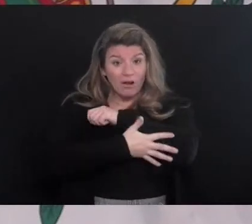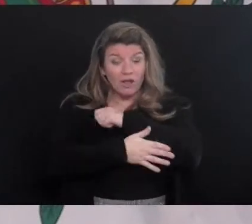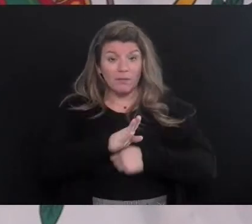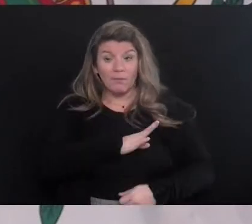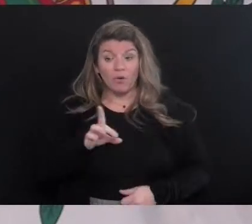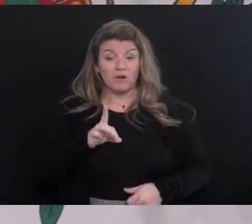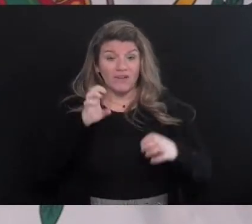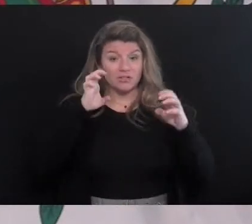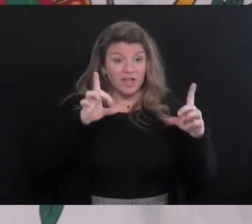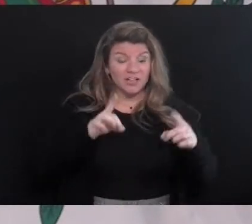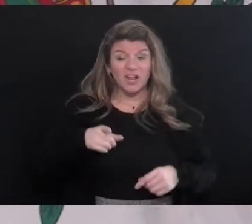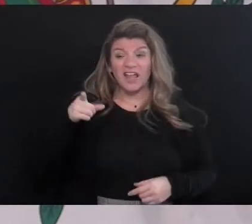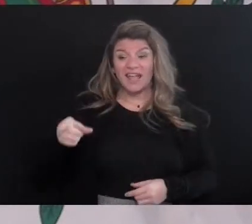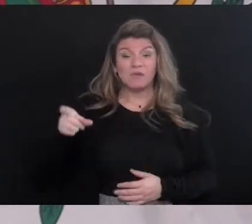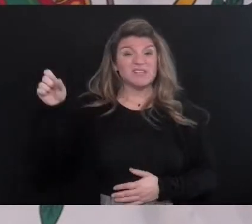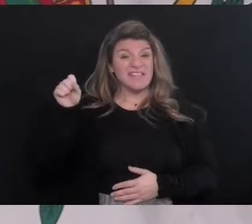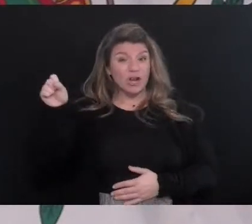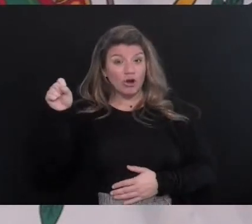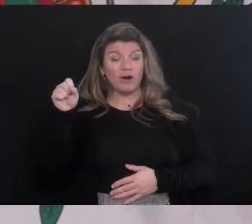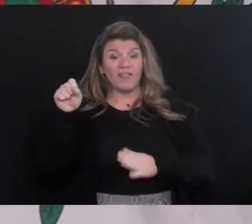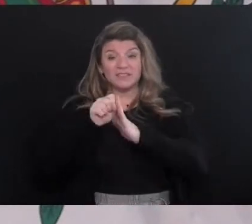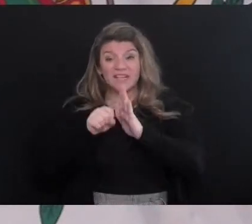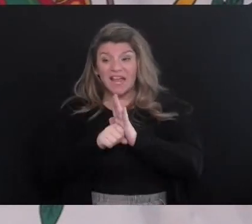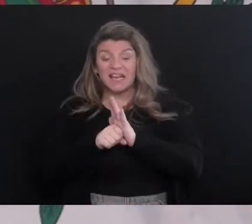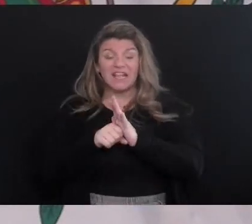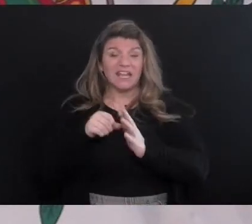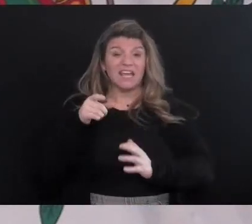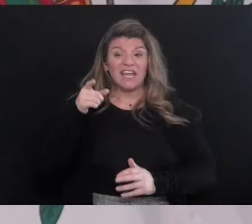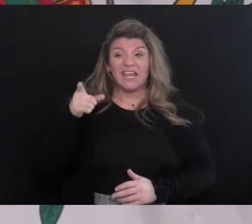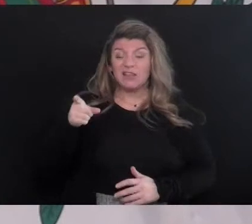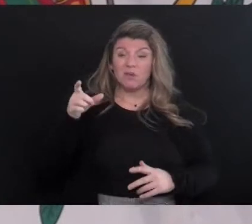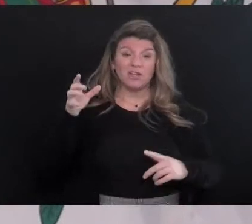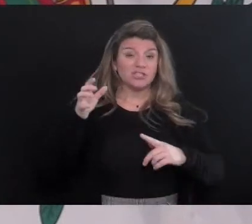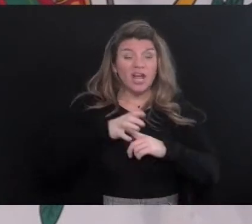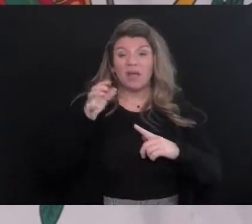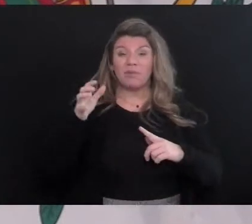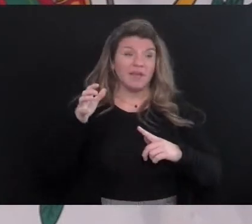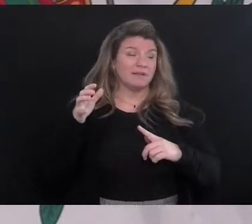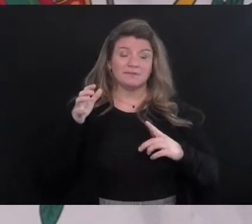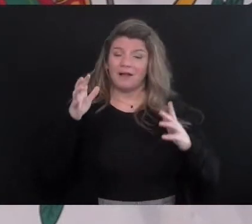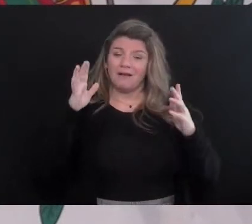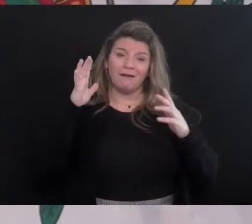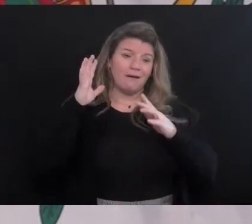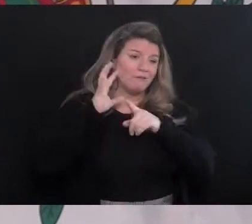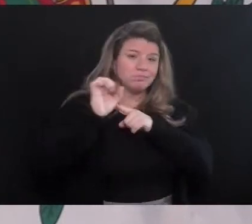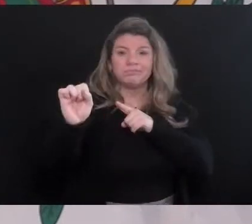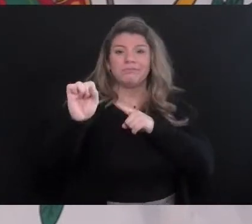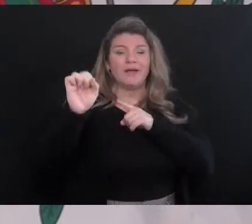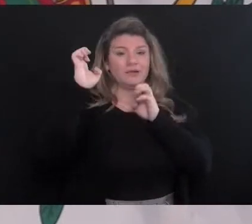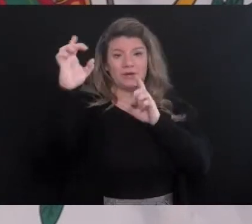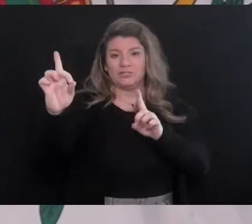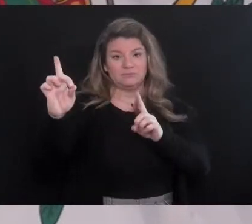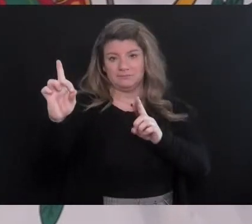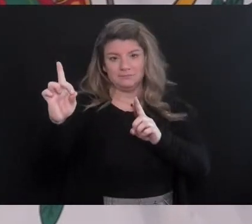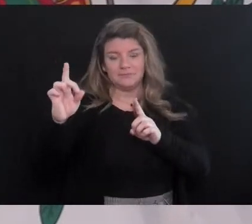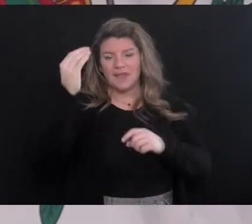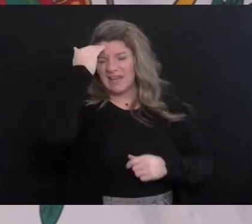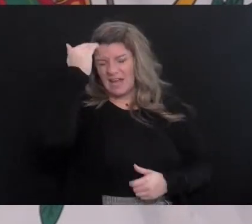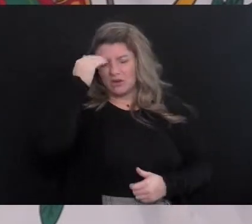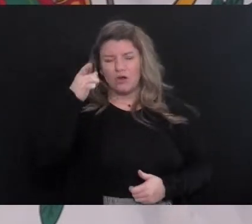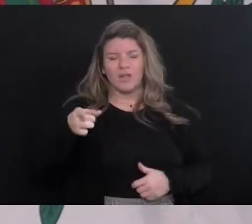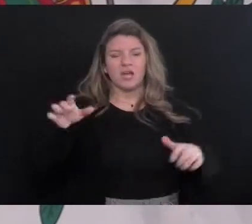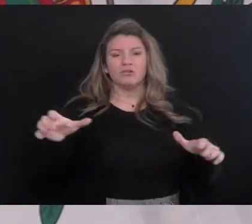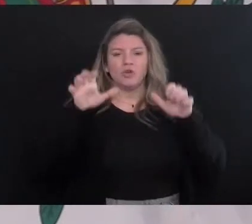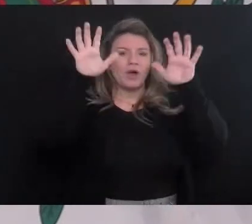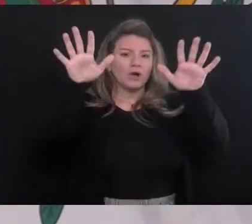Education. Paul has been a senator in the state. He's been a champion all the way for education, and I know that Paul will do